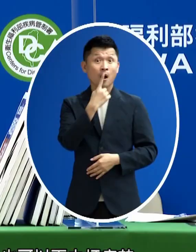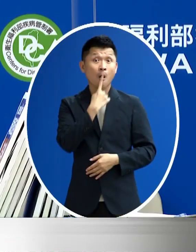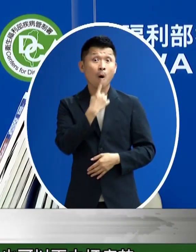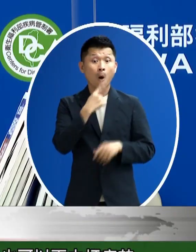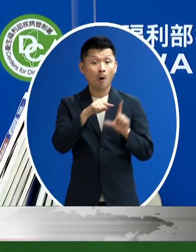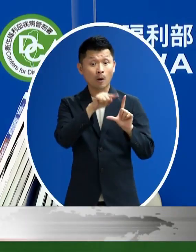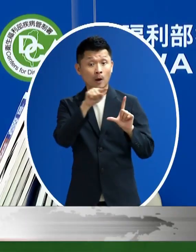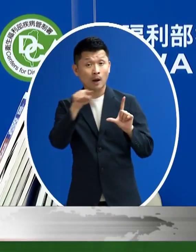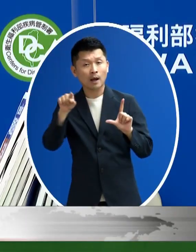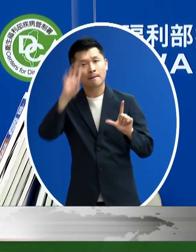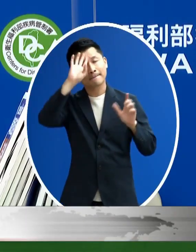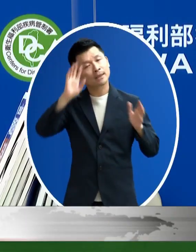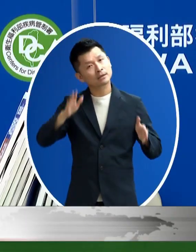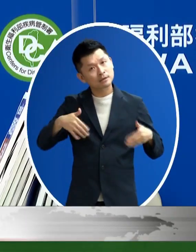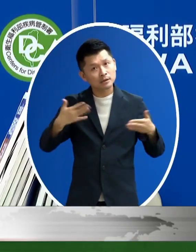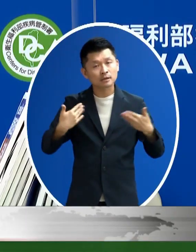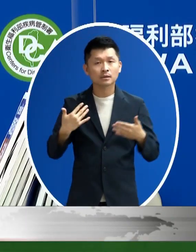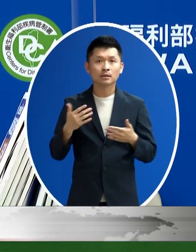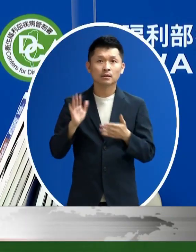again.